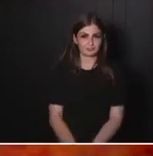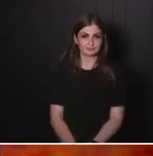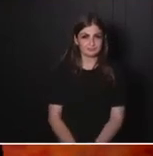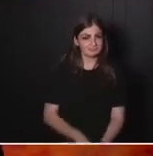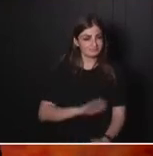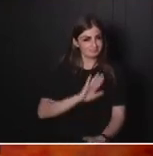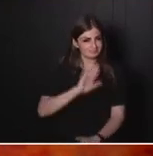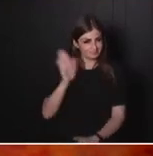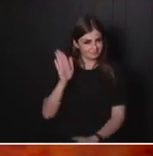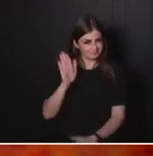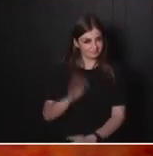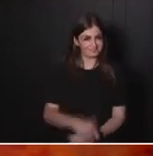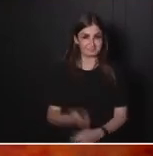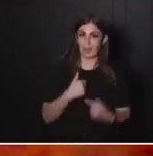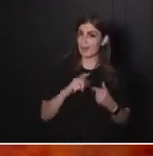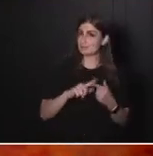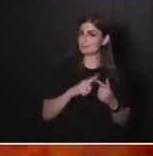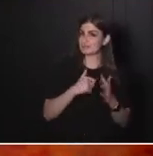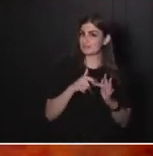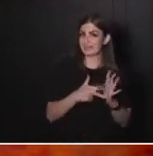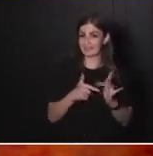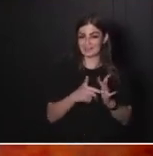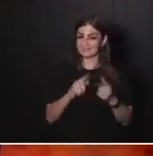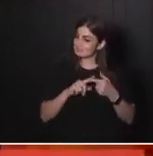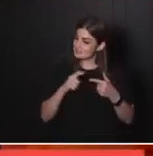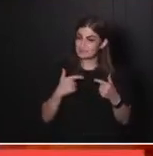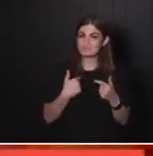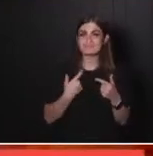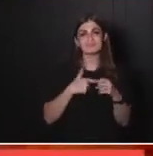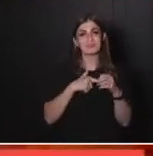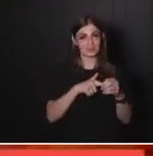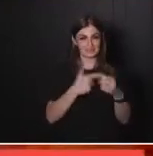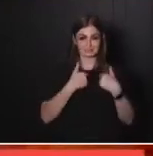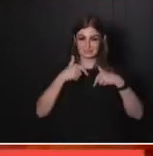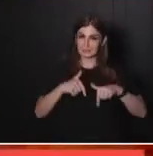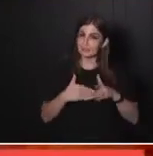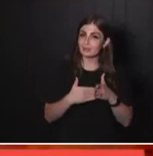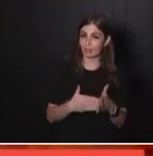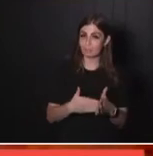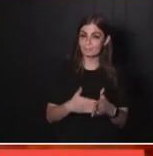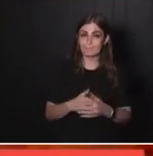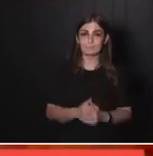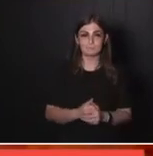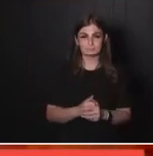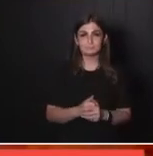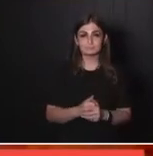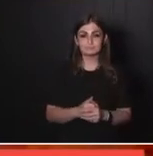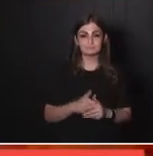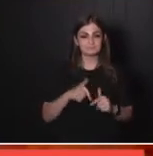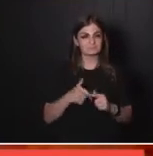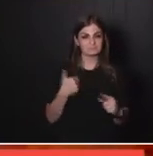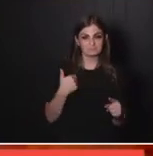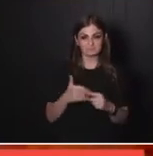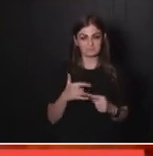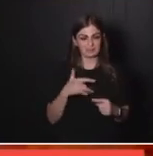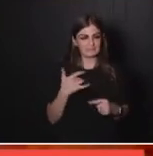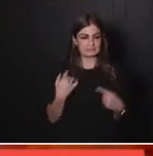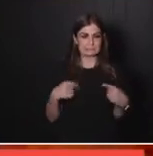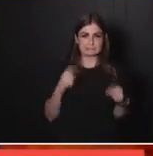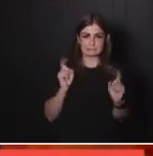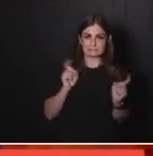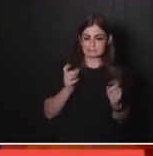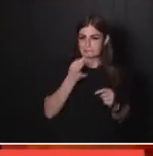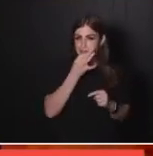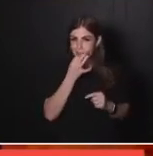G'day. I'm still Kevin, I'm still from Queensland, and I'm still here to help. But these days I'm anxious,